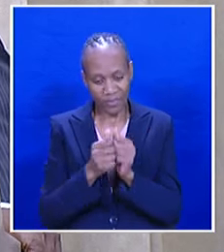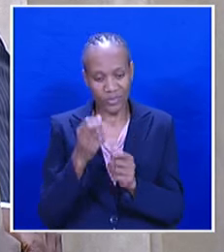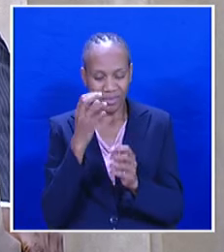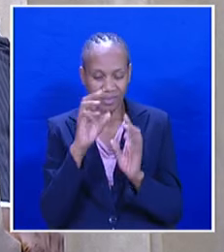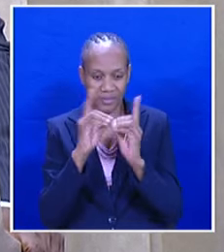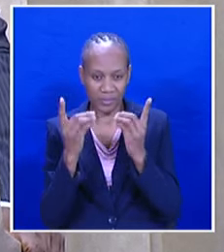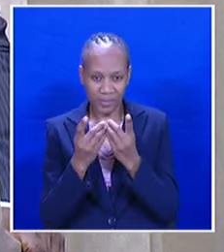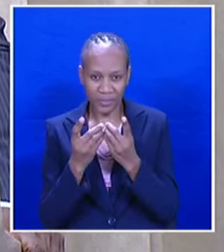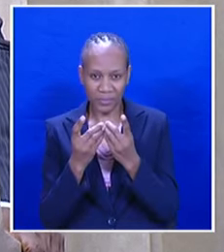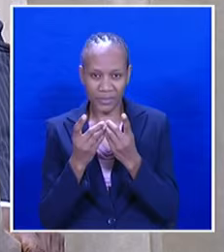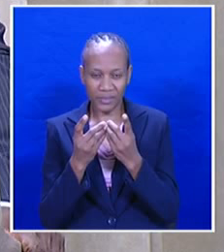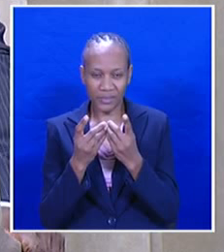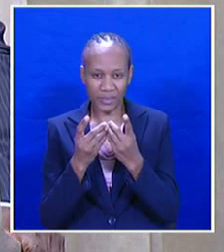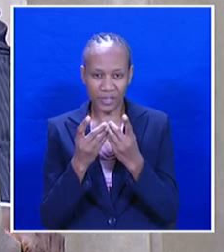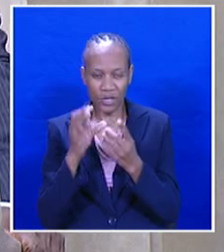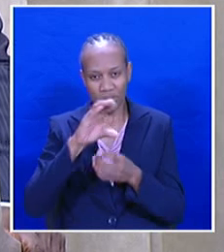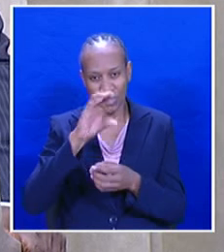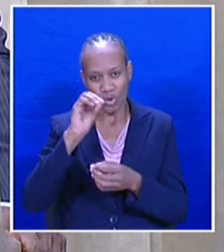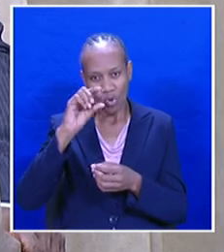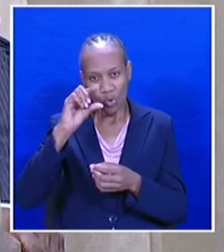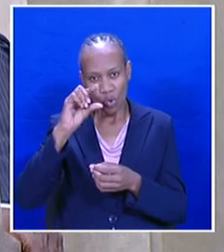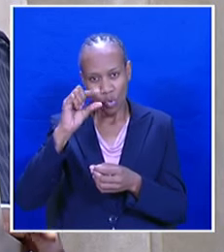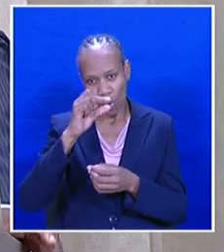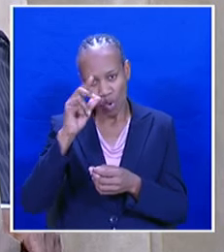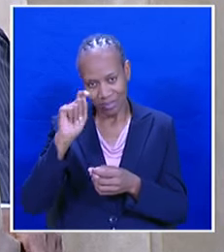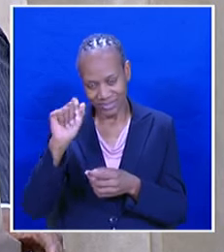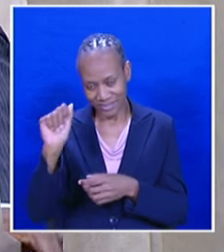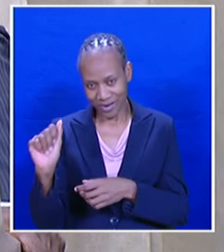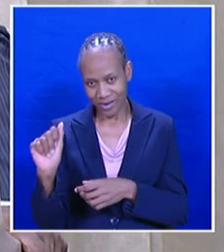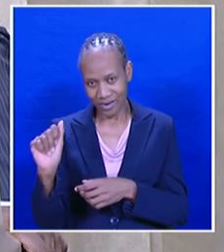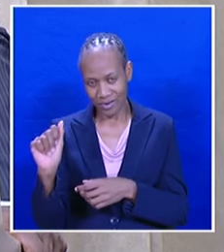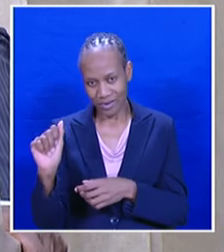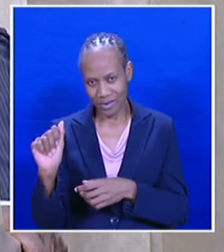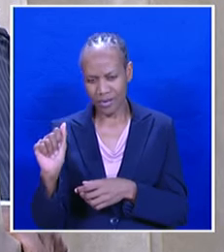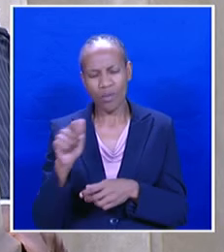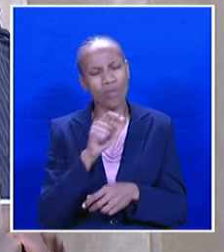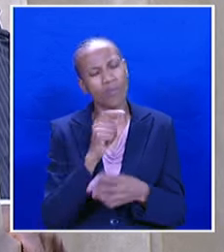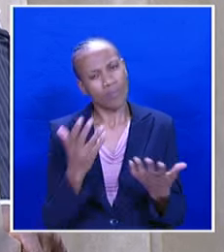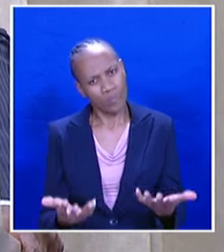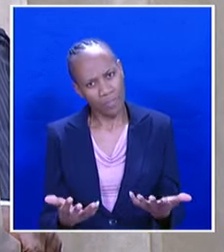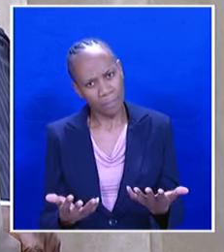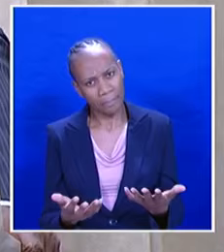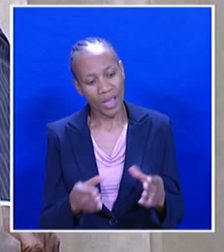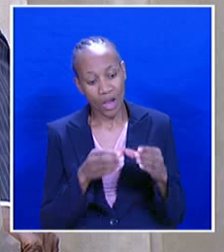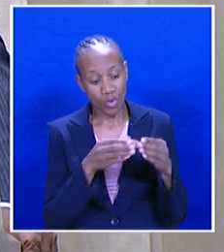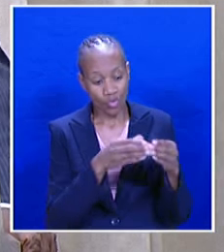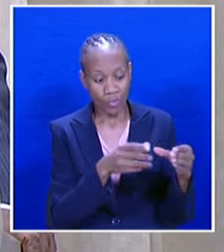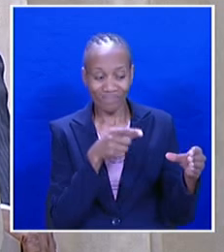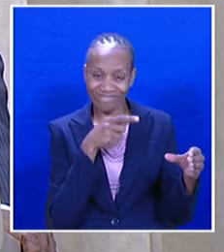Currently, plans are underway to operationalize this agency sometime this